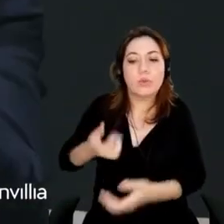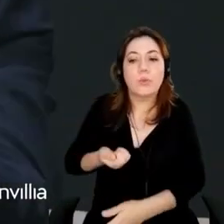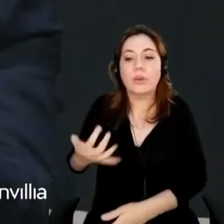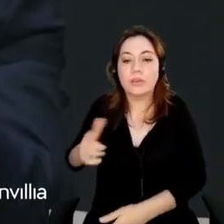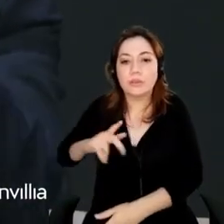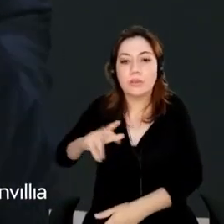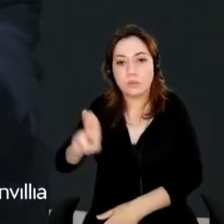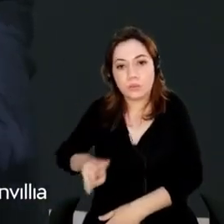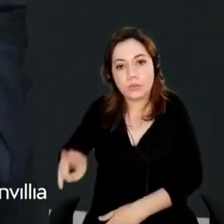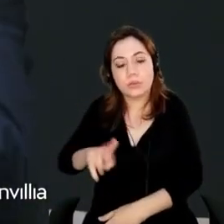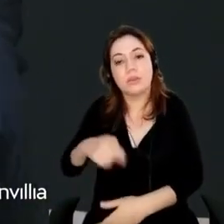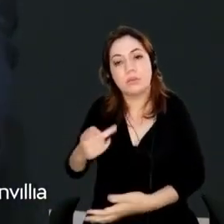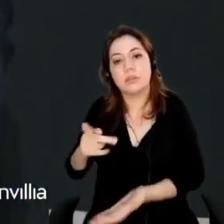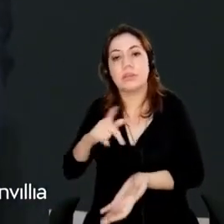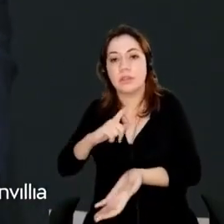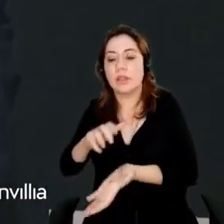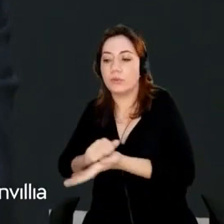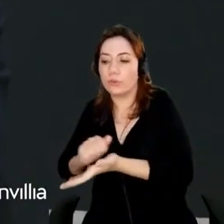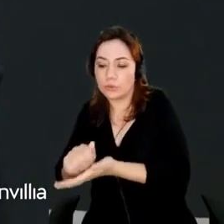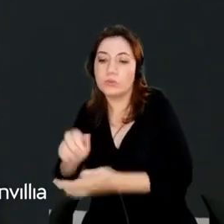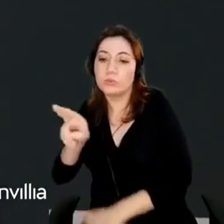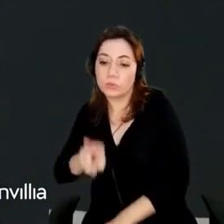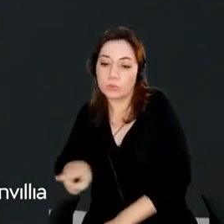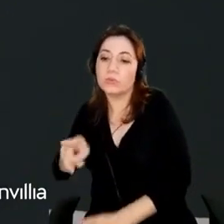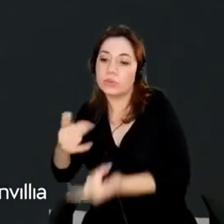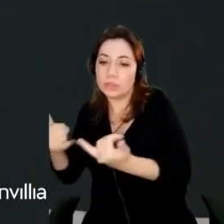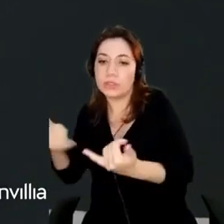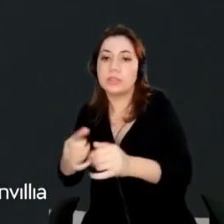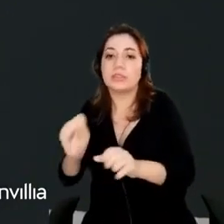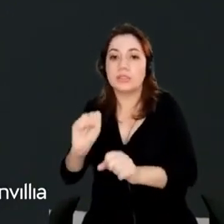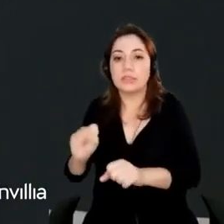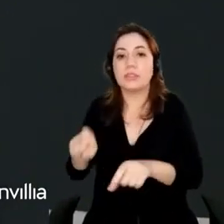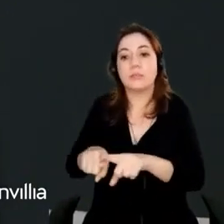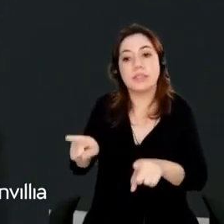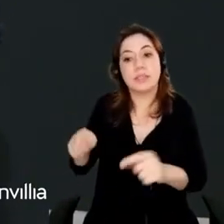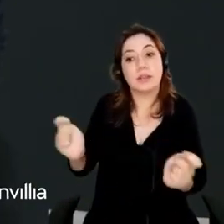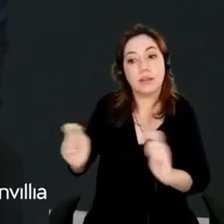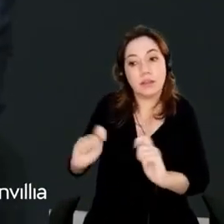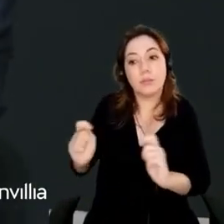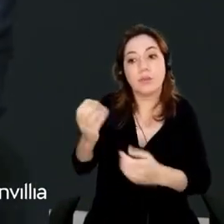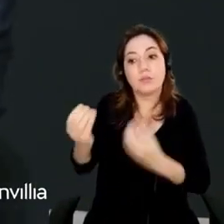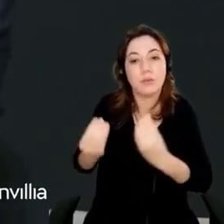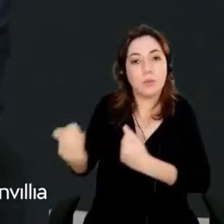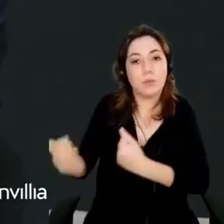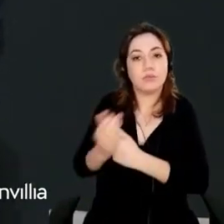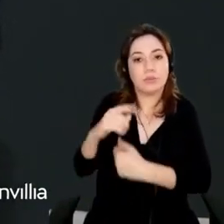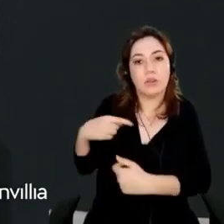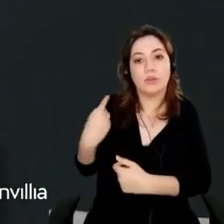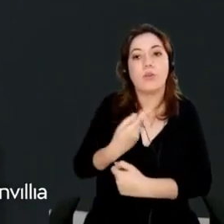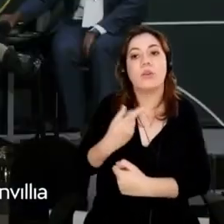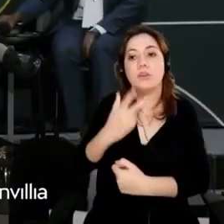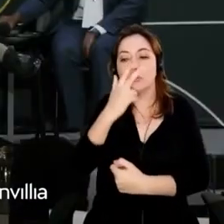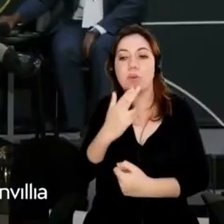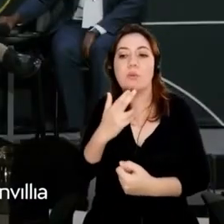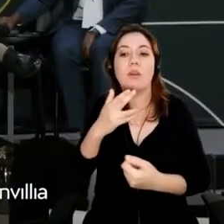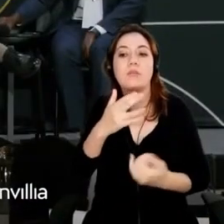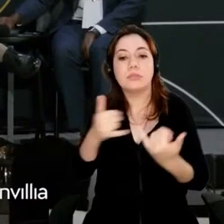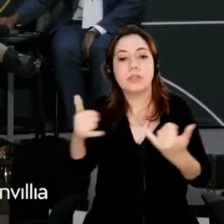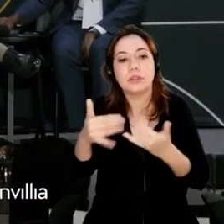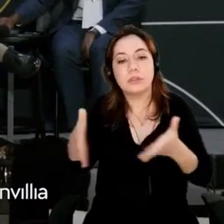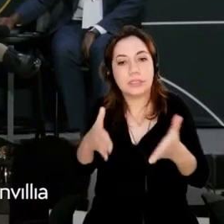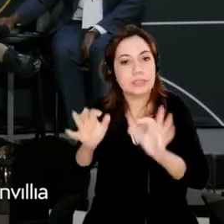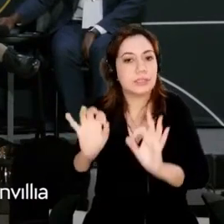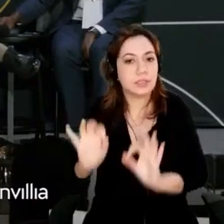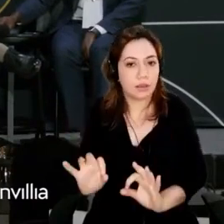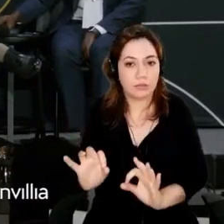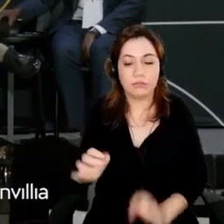can also then leverage it to help us, you know, kind of address it as well. So. Okay. Thank you. Thank you. We don't have much time remaining,